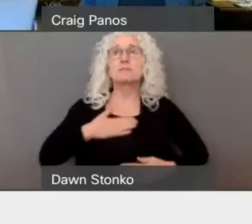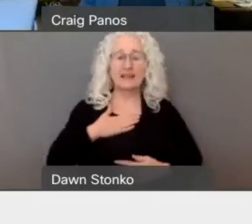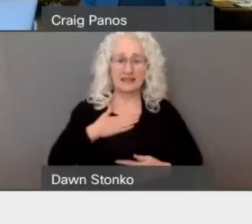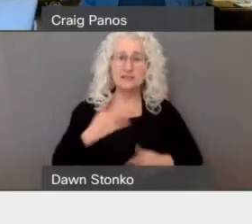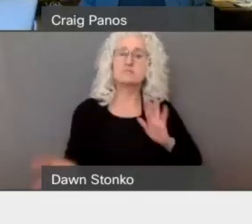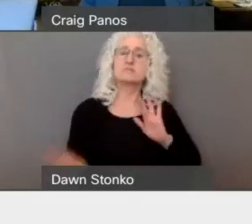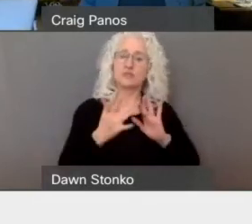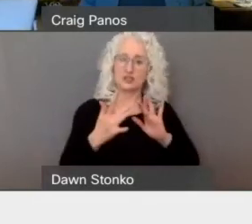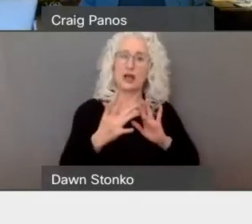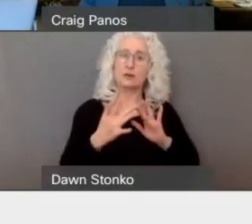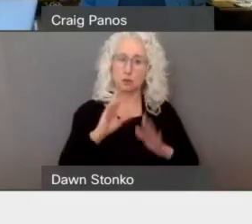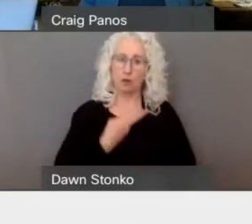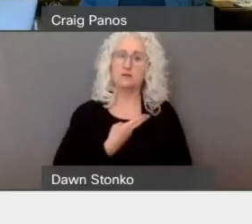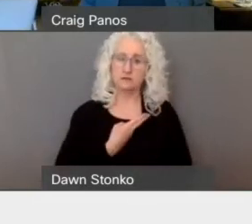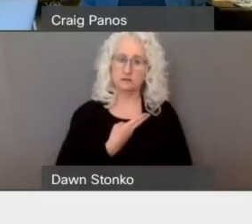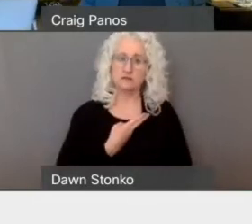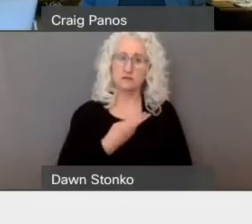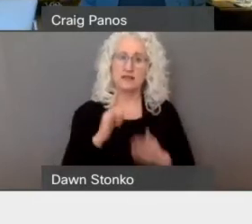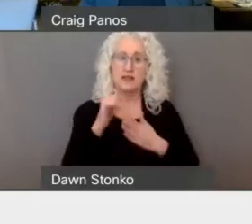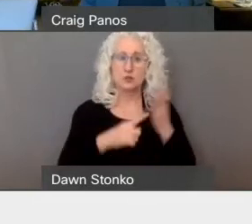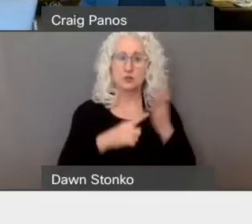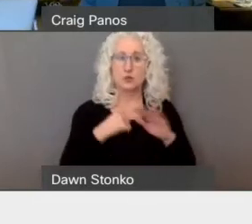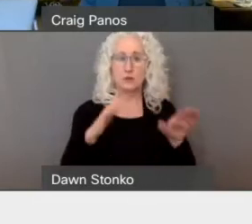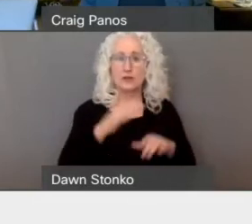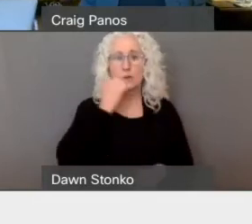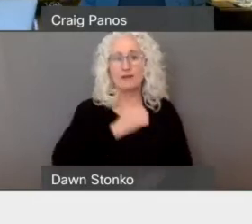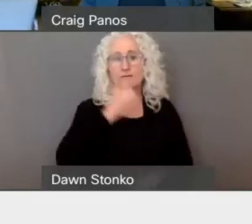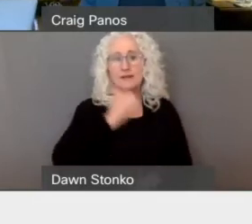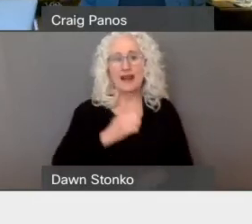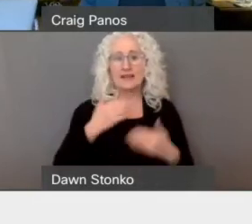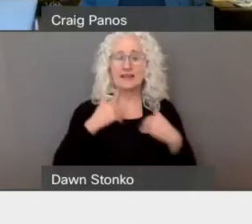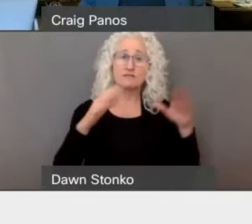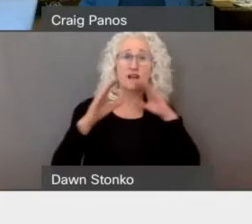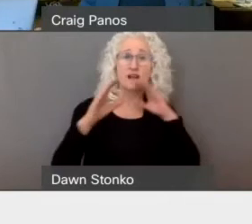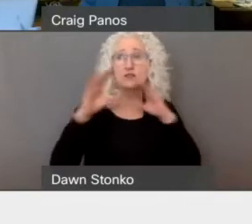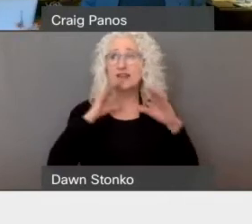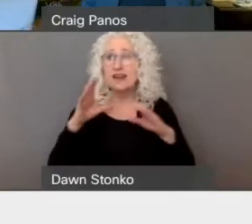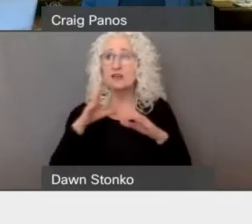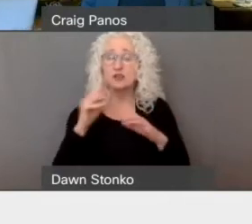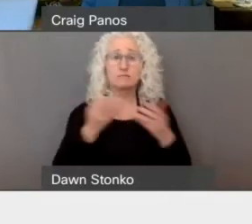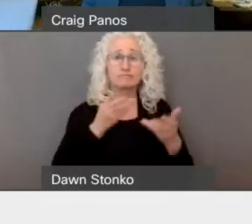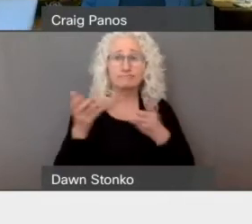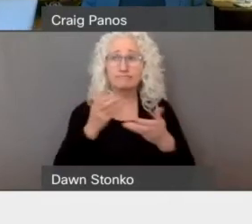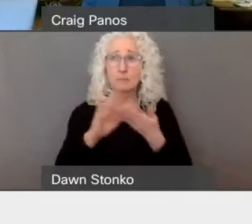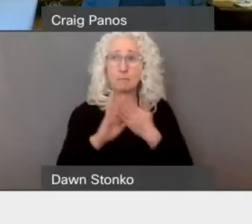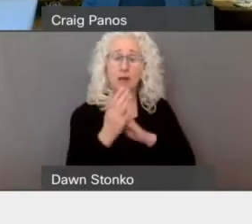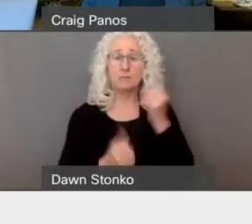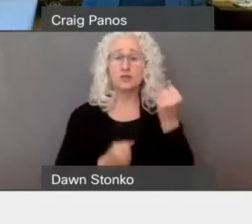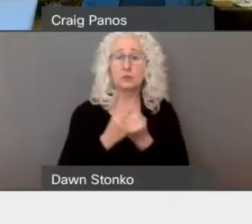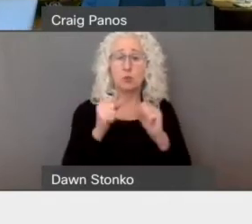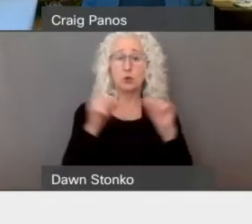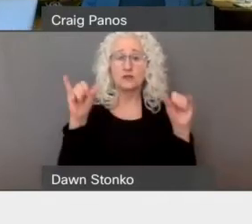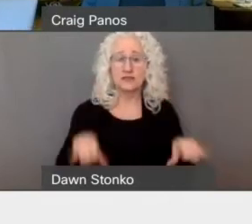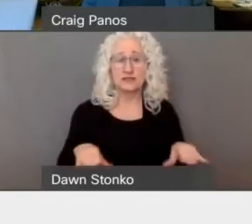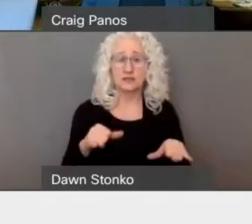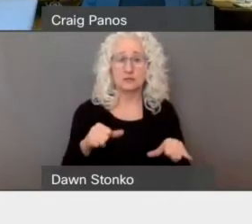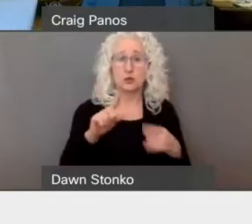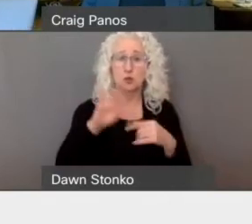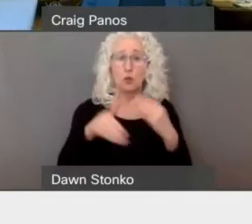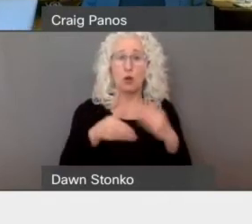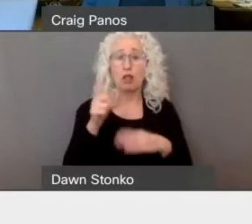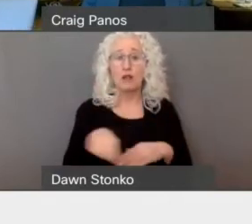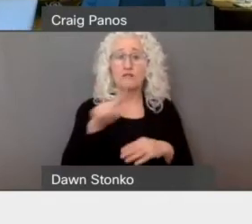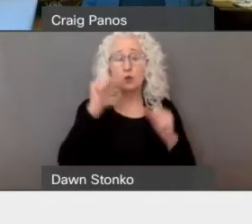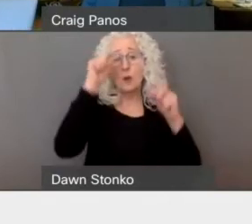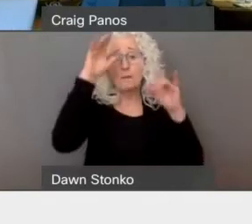reach out to us. That's what we do every single day, is have conversations and really be a support system to all of you amazing small business owners out there. So